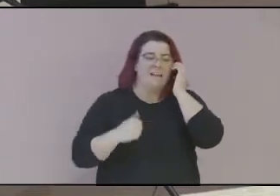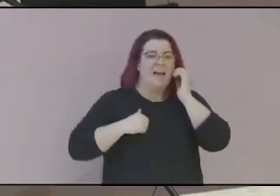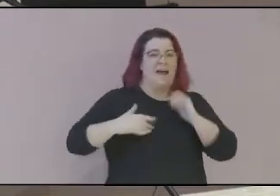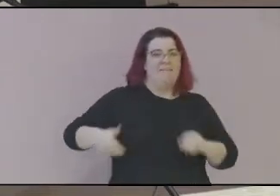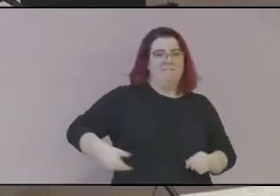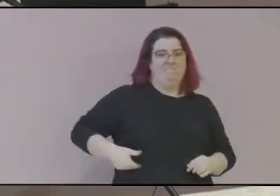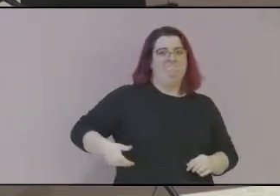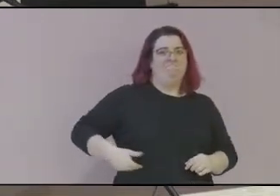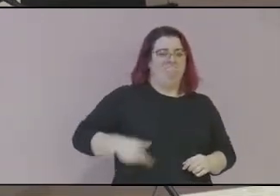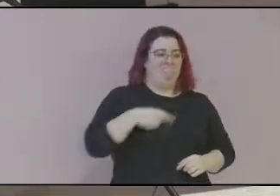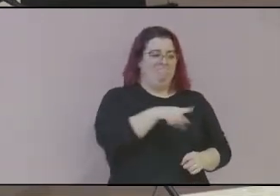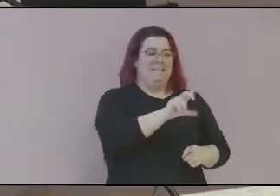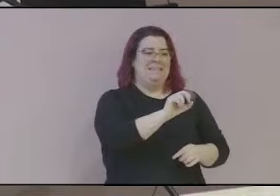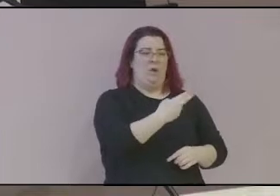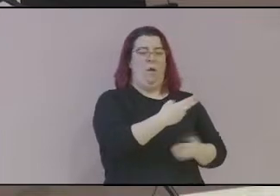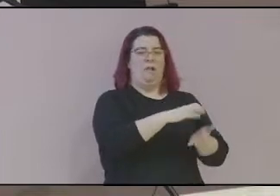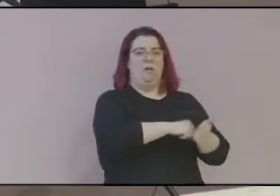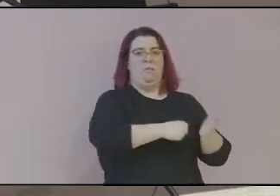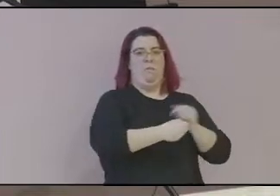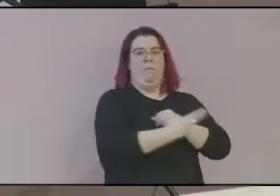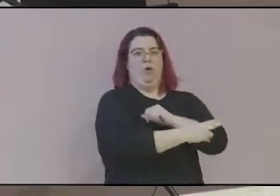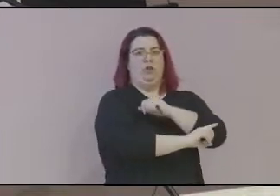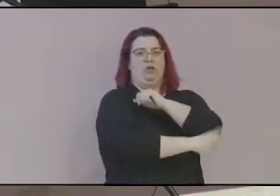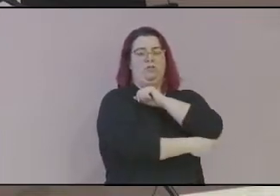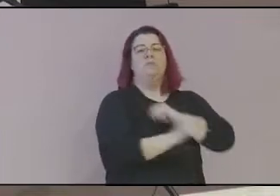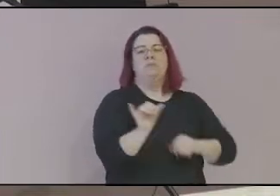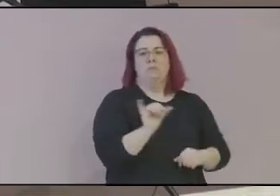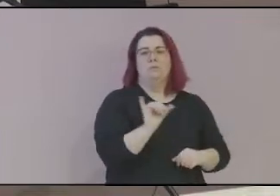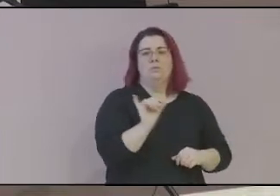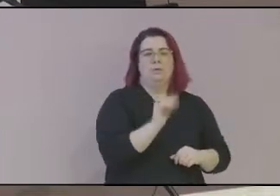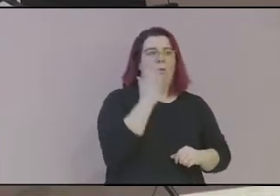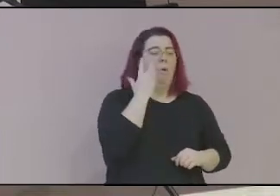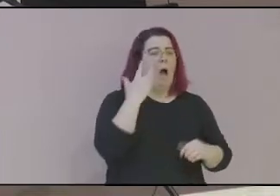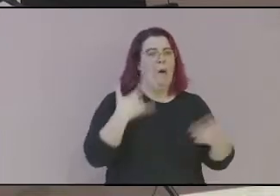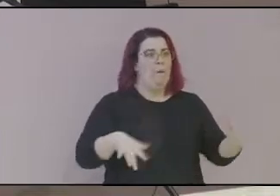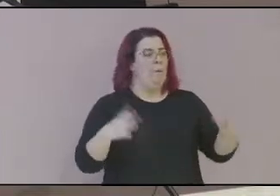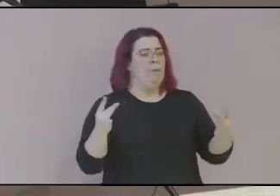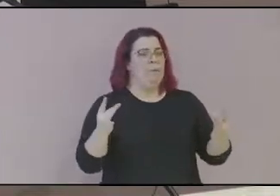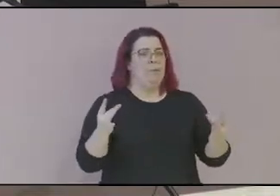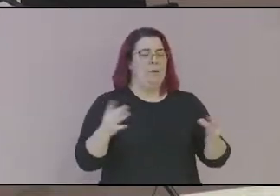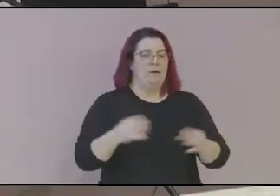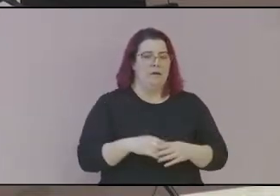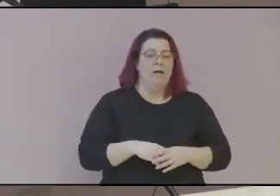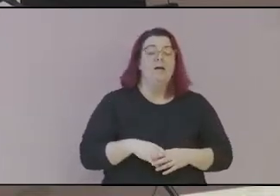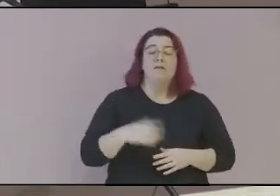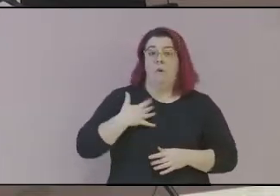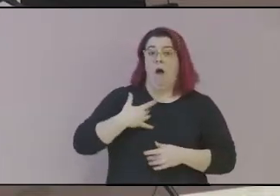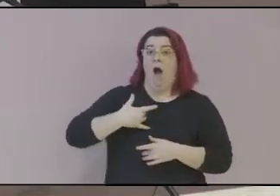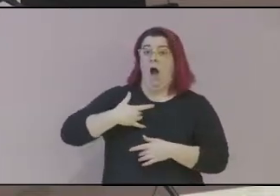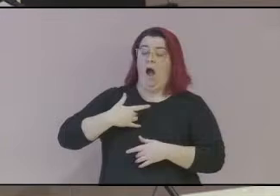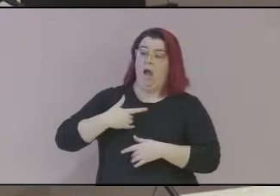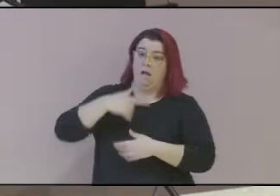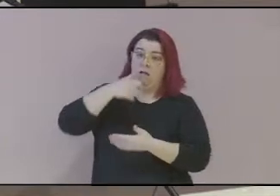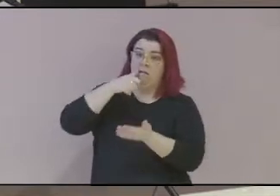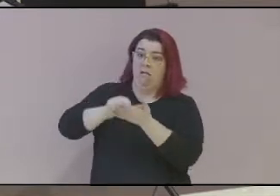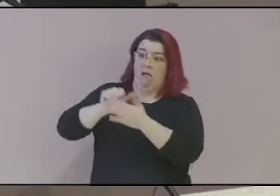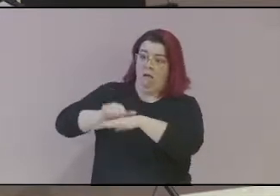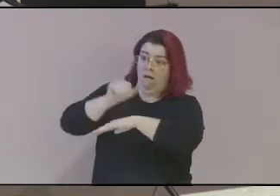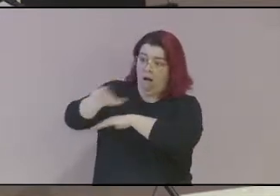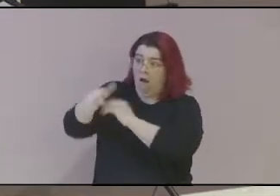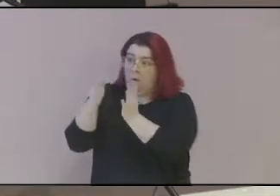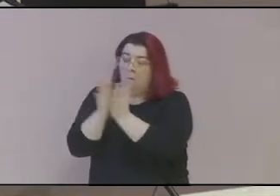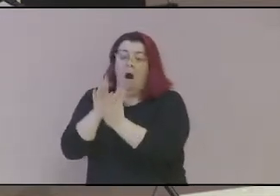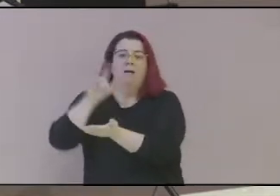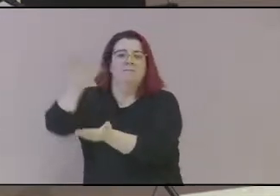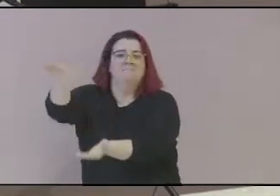controversy. She saved all of the records, though, so I wrote to her. She generously responded to me and passed the records along to me.